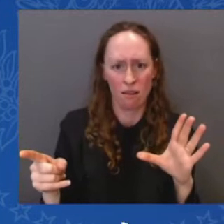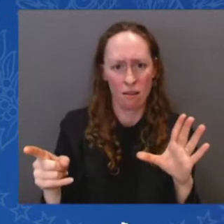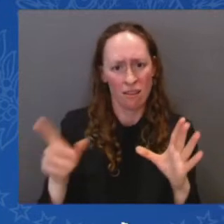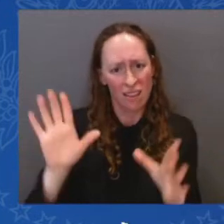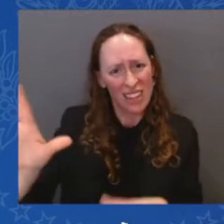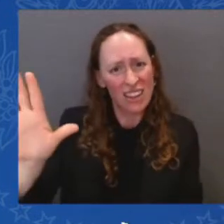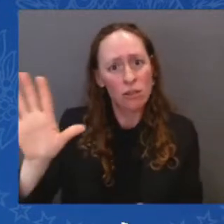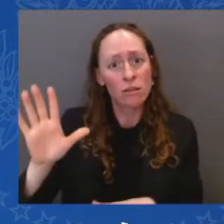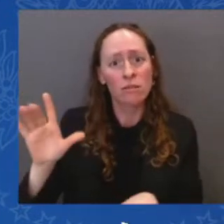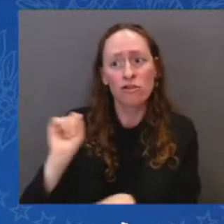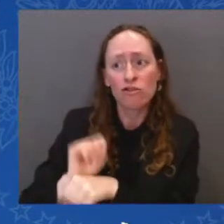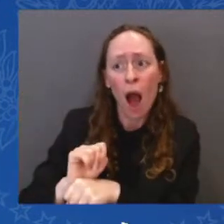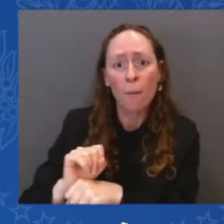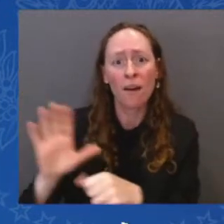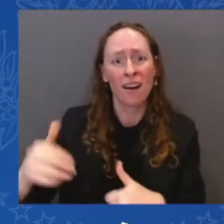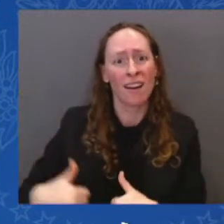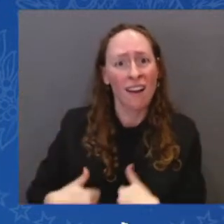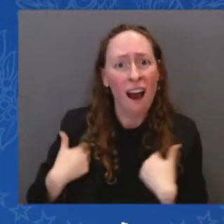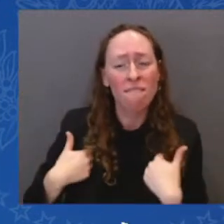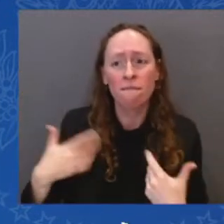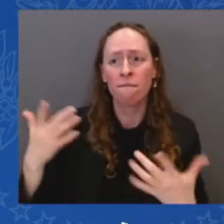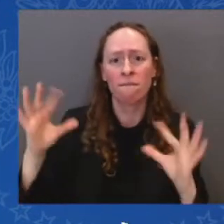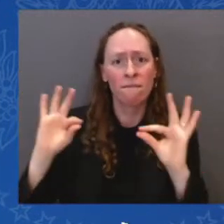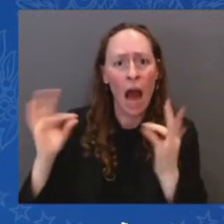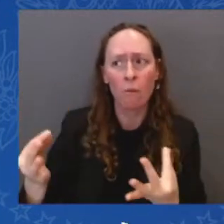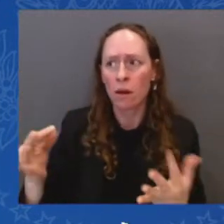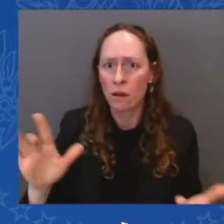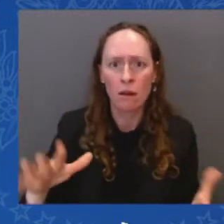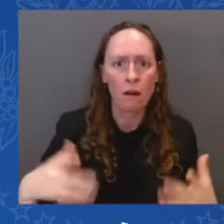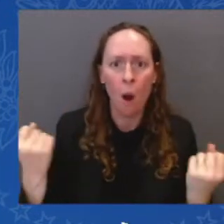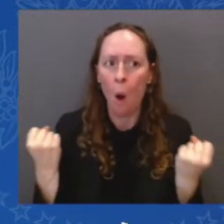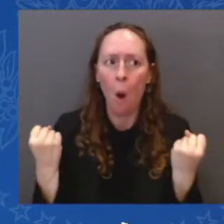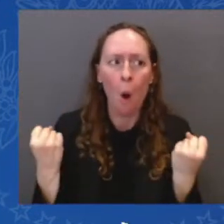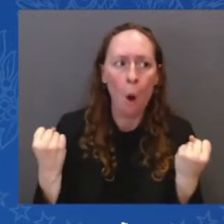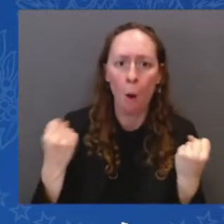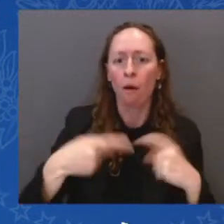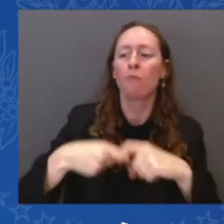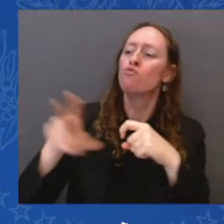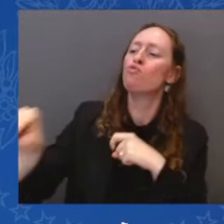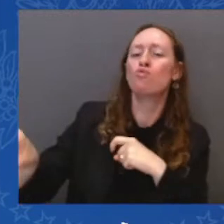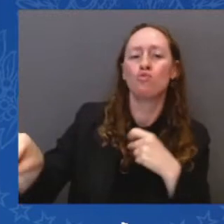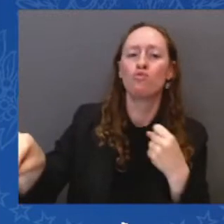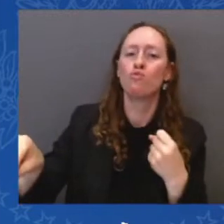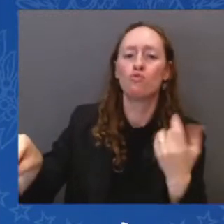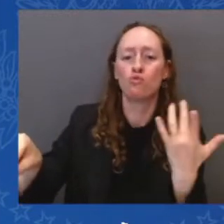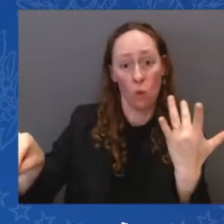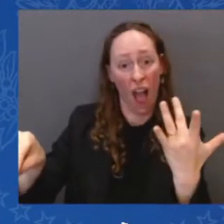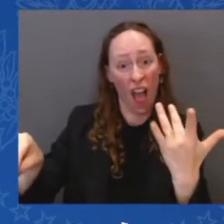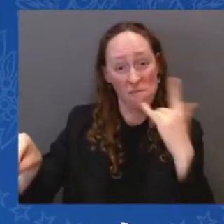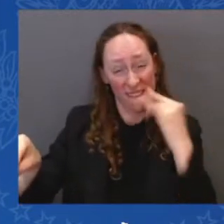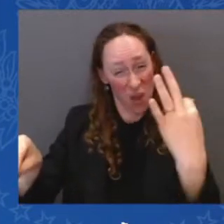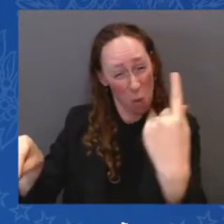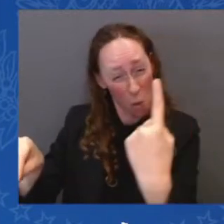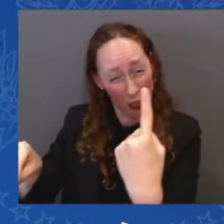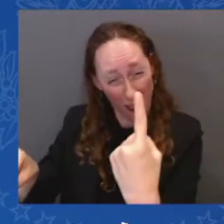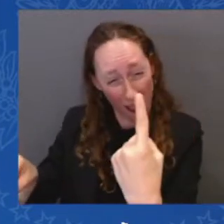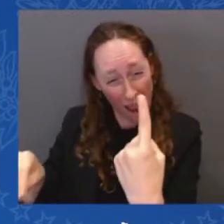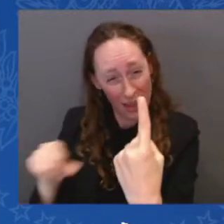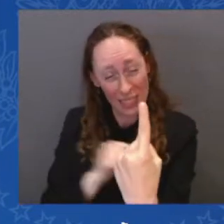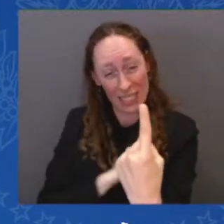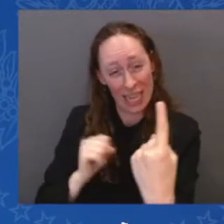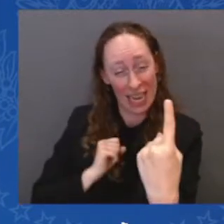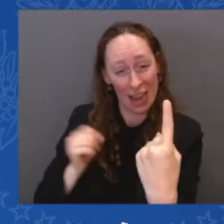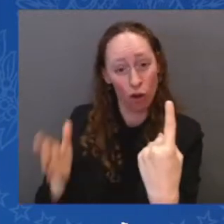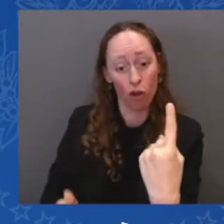future, held hostage by the political agenda of one senator and the silence of